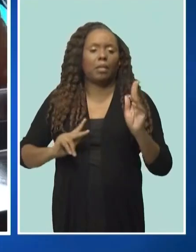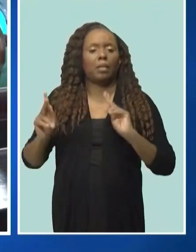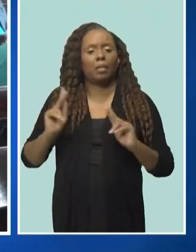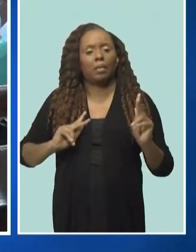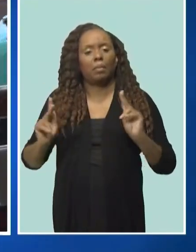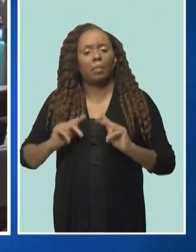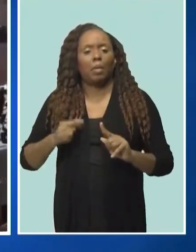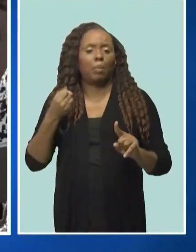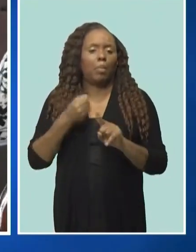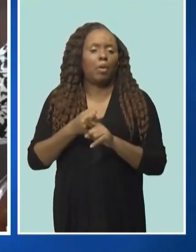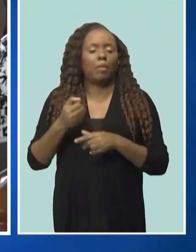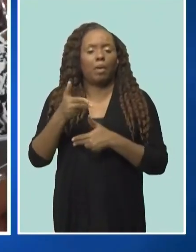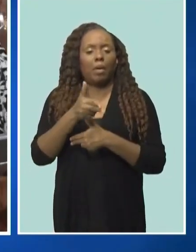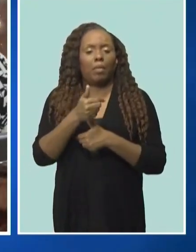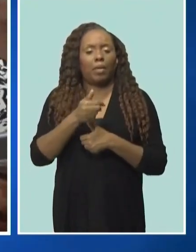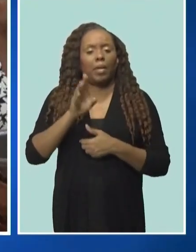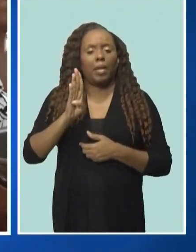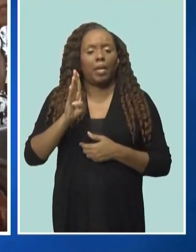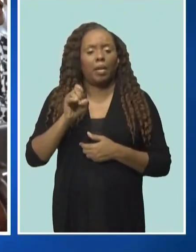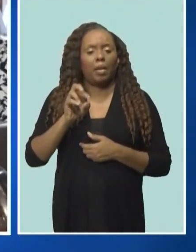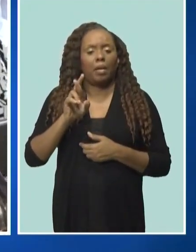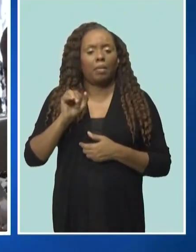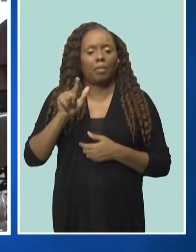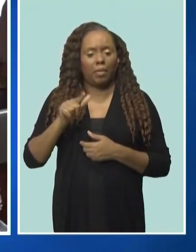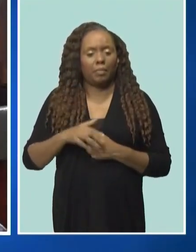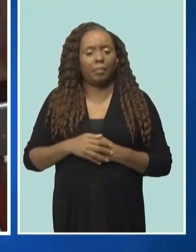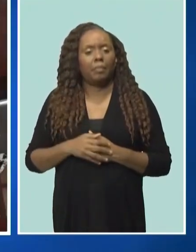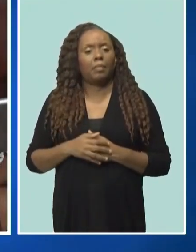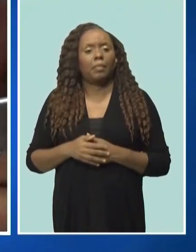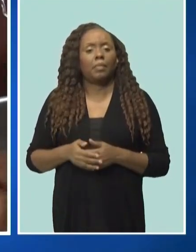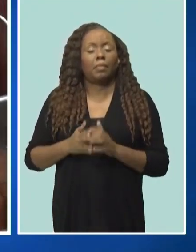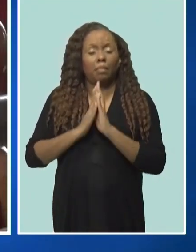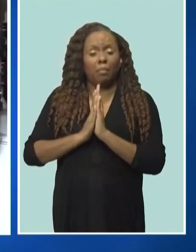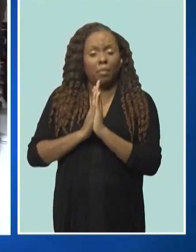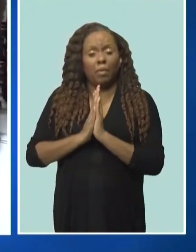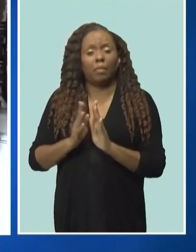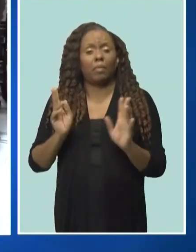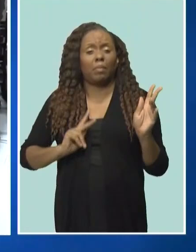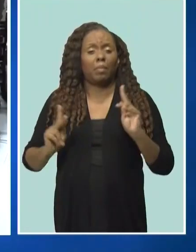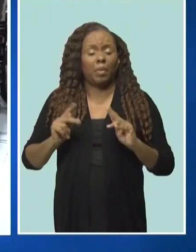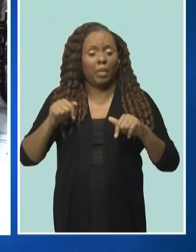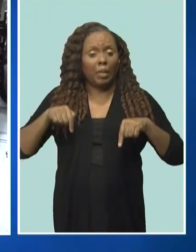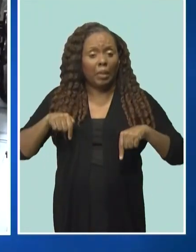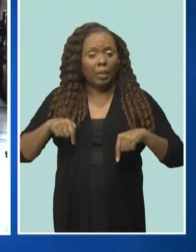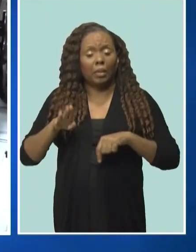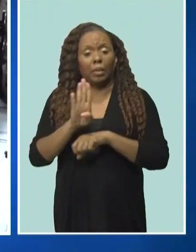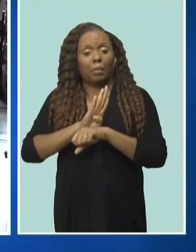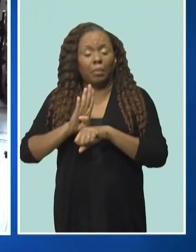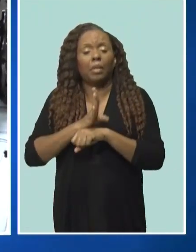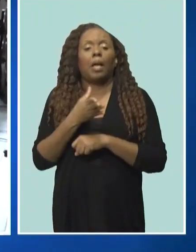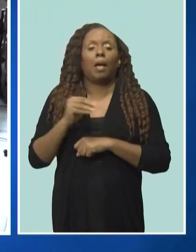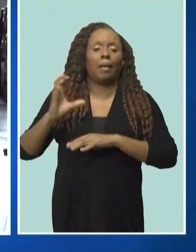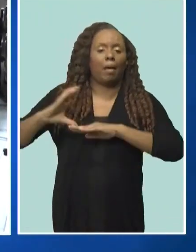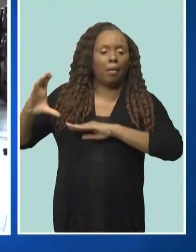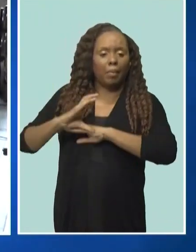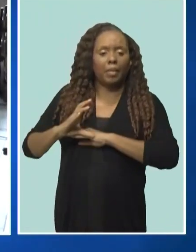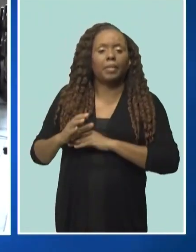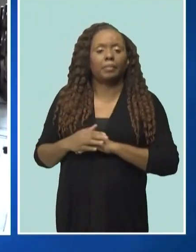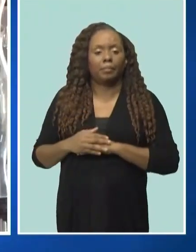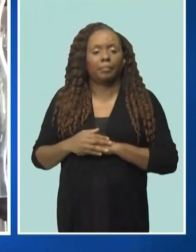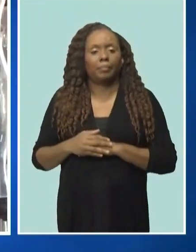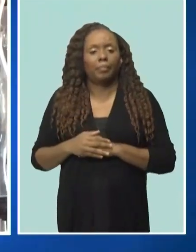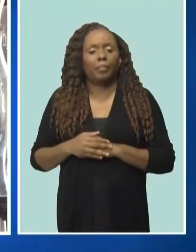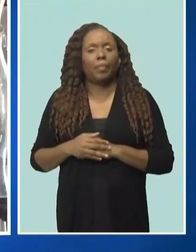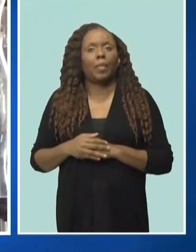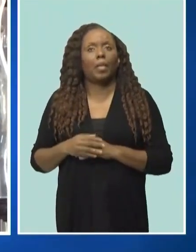Catholic Diocese of Bridgetown, the service offered prayers for those across the region and locally. The collection from the service, along with